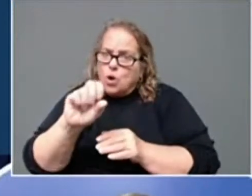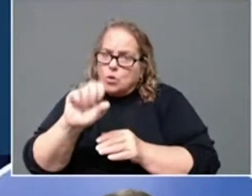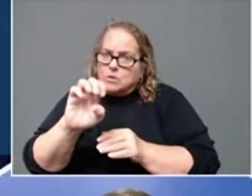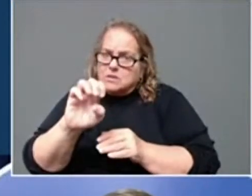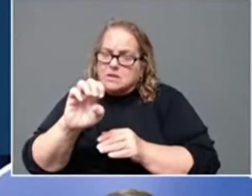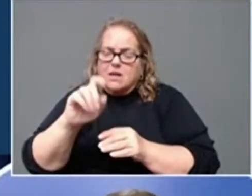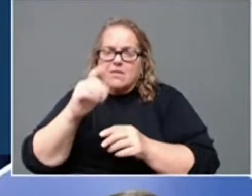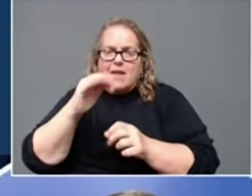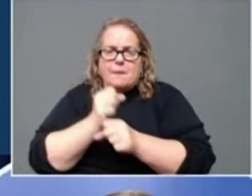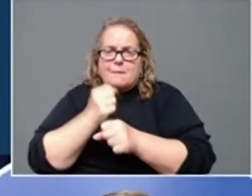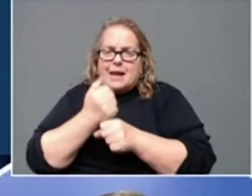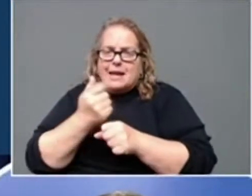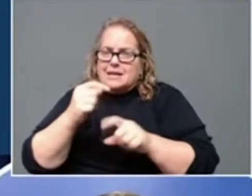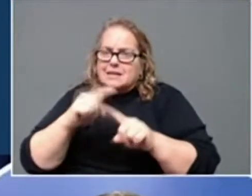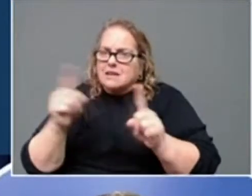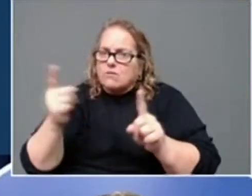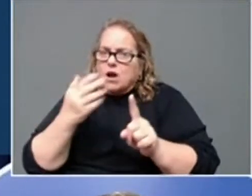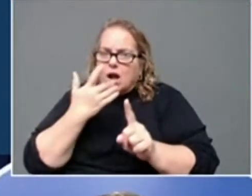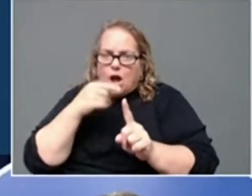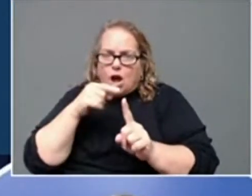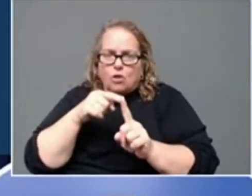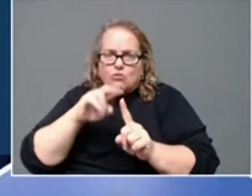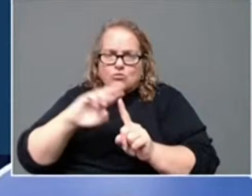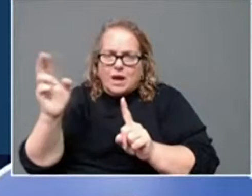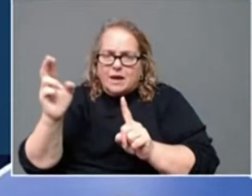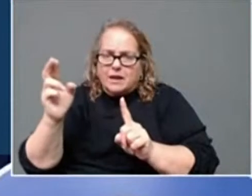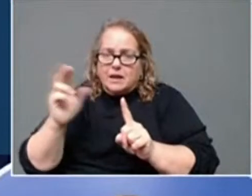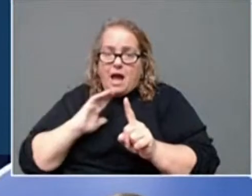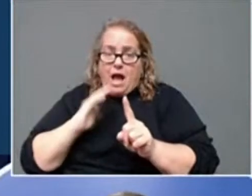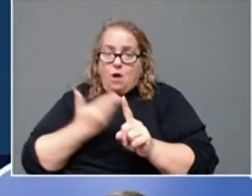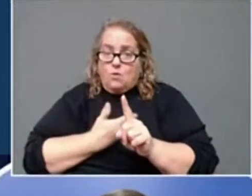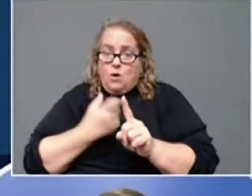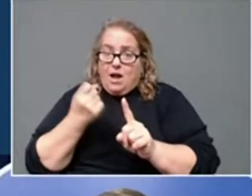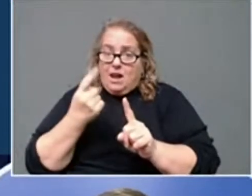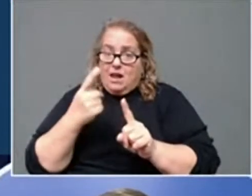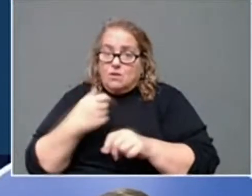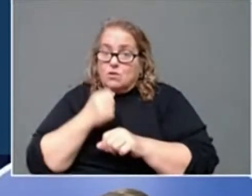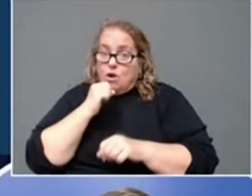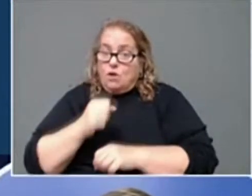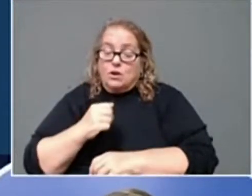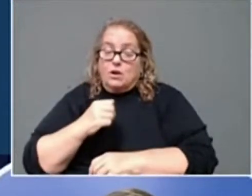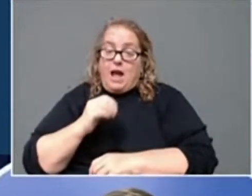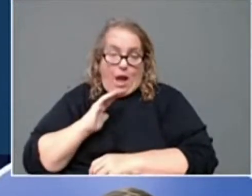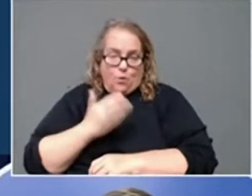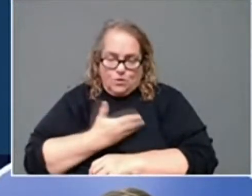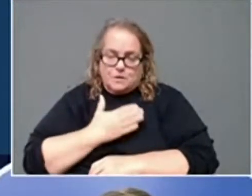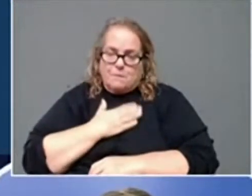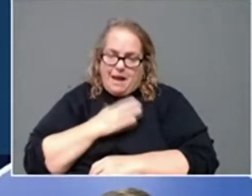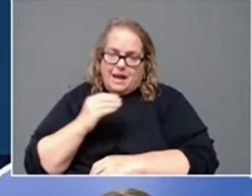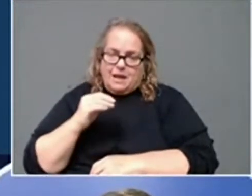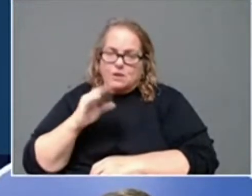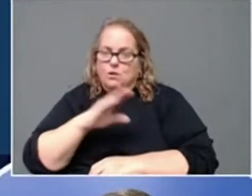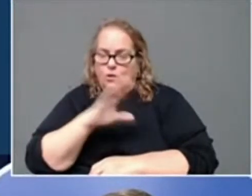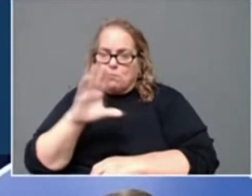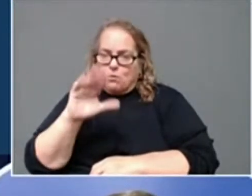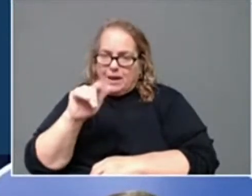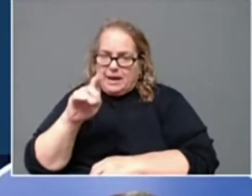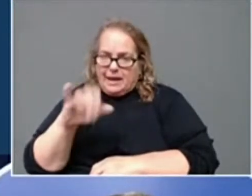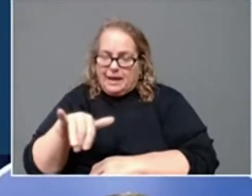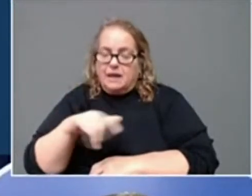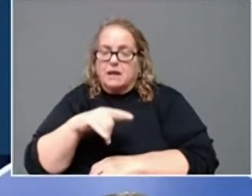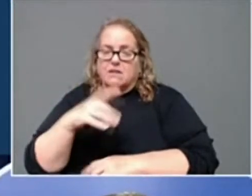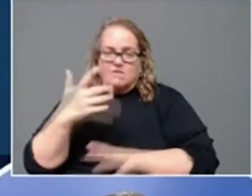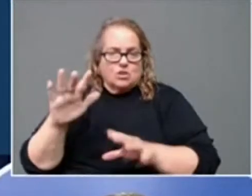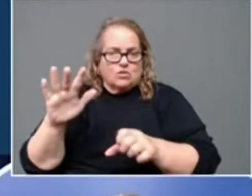My 11-year-old, our 11-year-old, Brittany and my 11-year-old has gotten fully vaccinated now. I